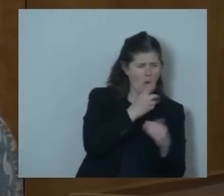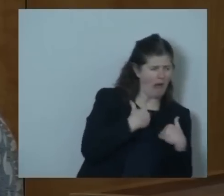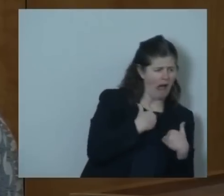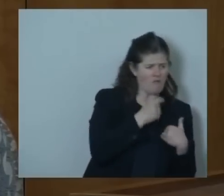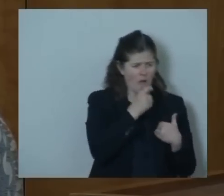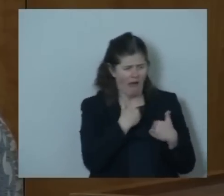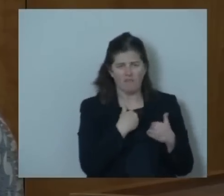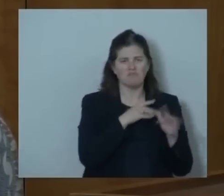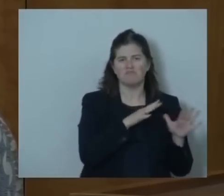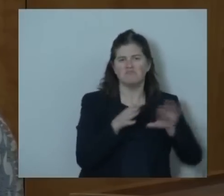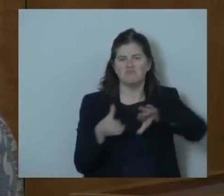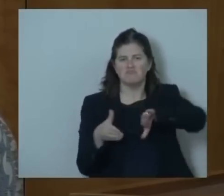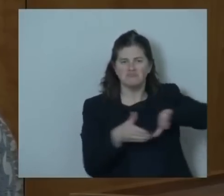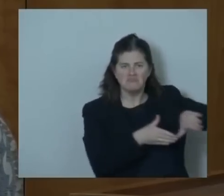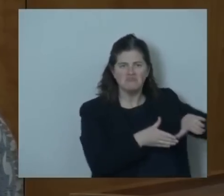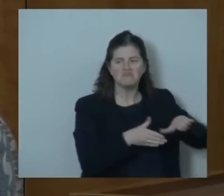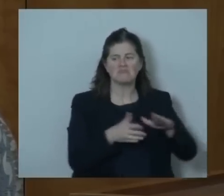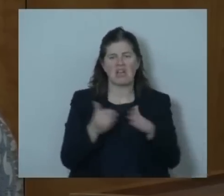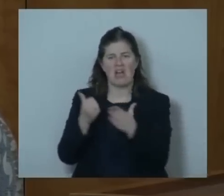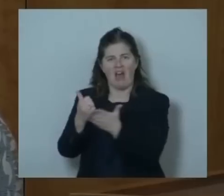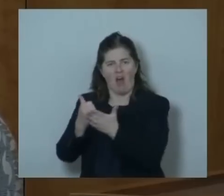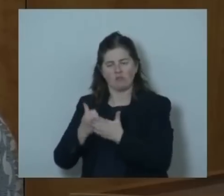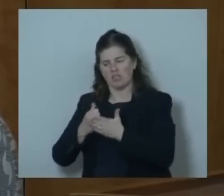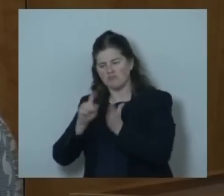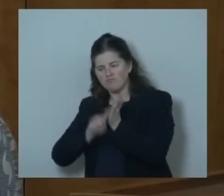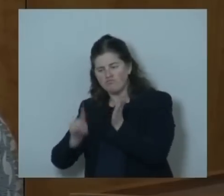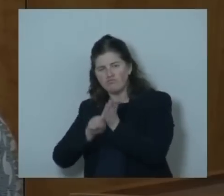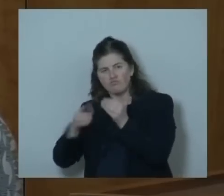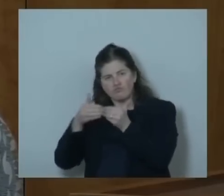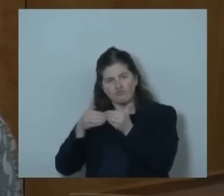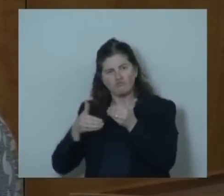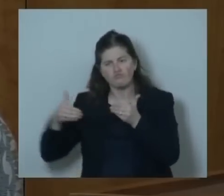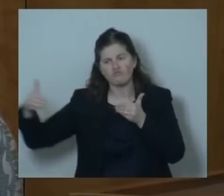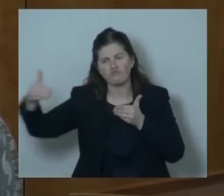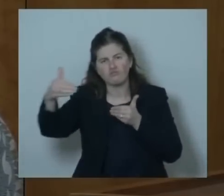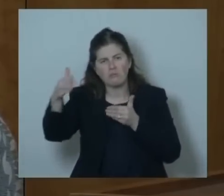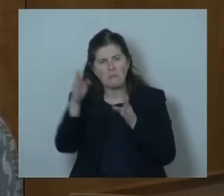the contact tracing that goes after a positive test. But it helps us